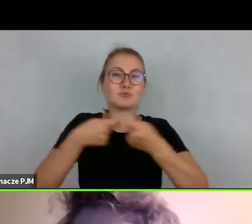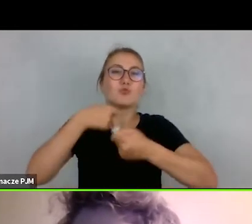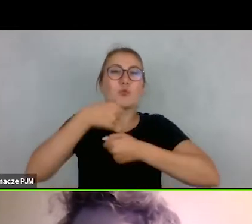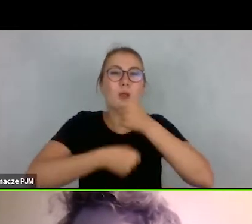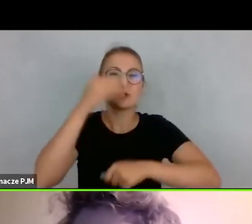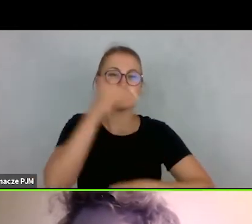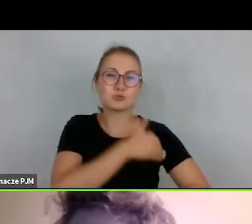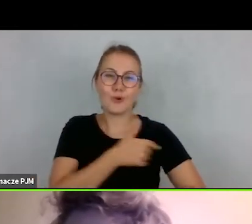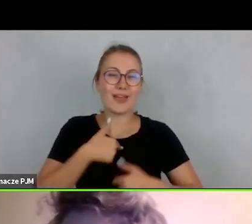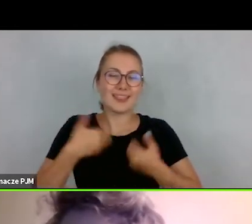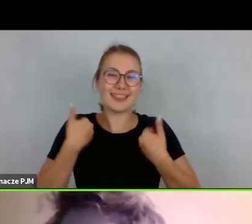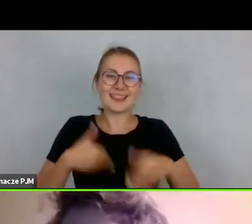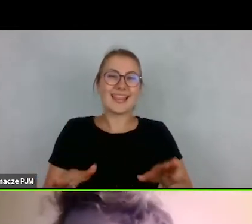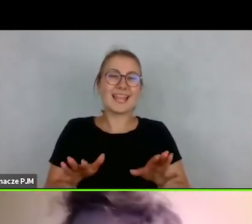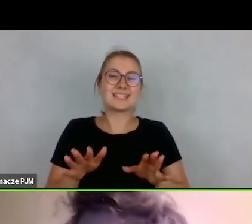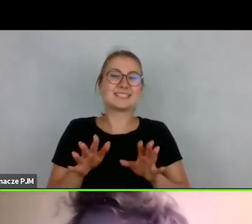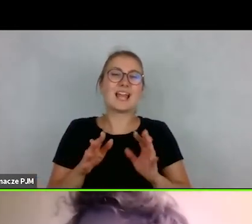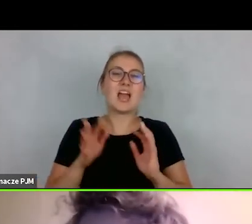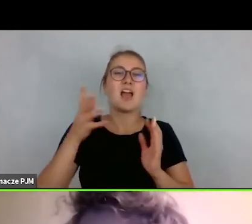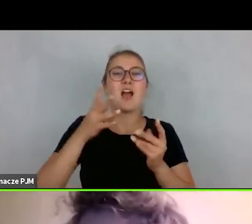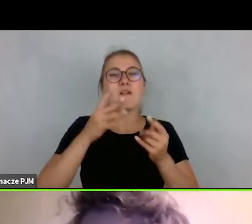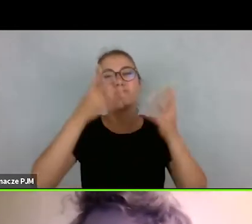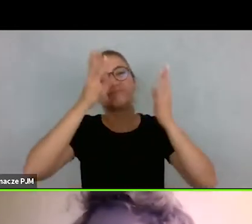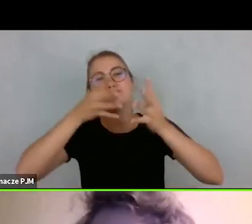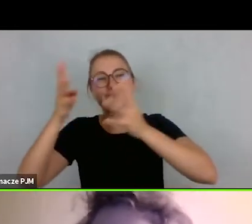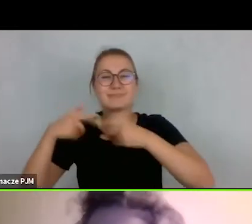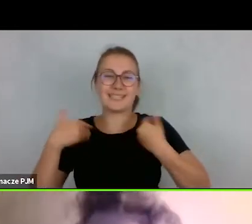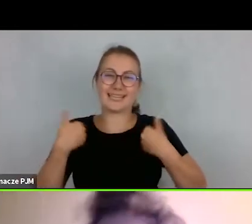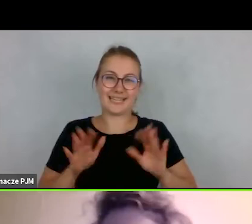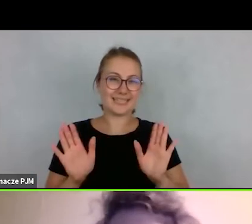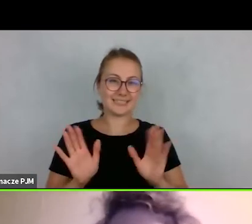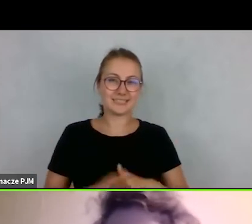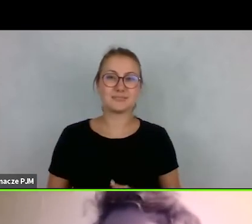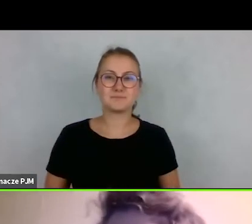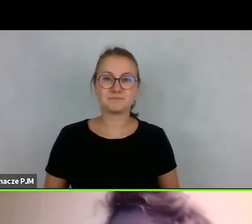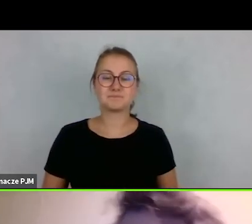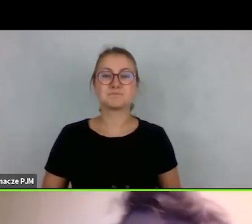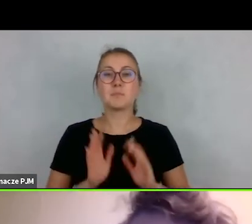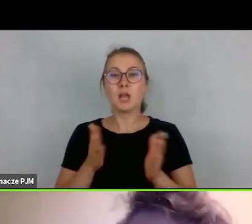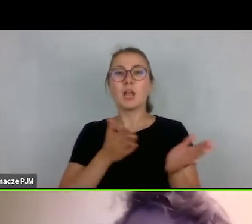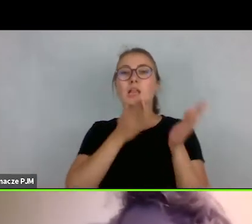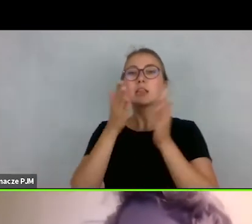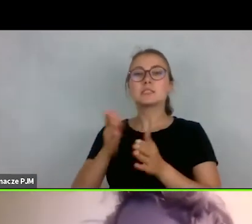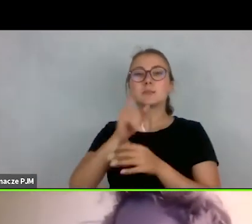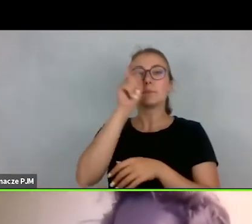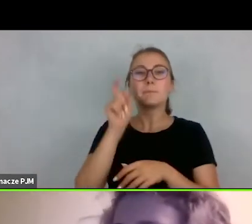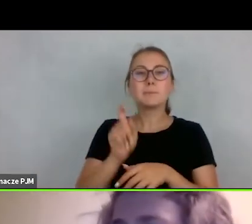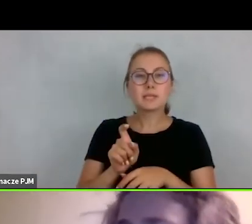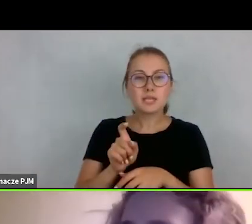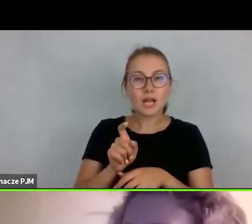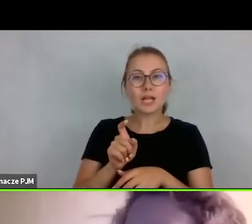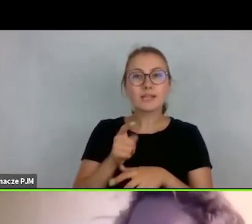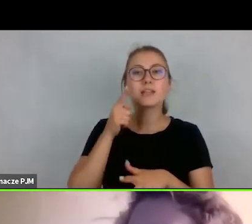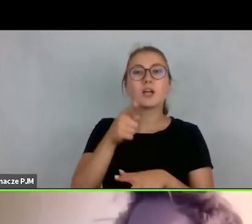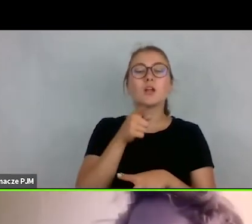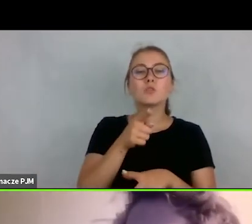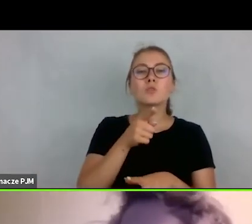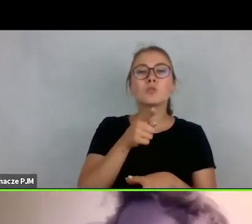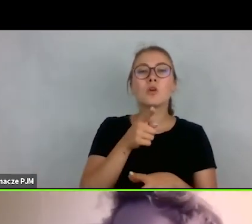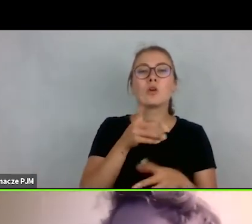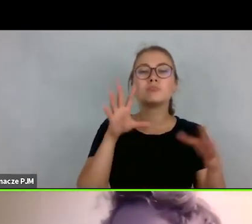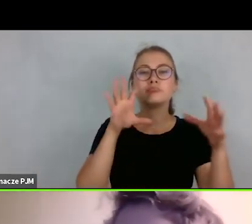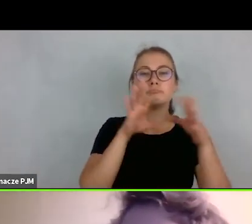So I guess the next question, which is also connected to the topic that we discussed before, so how